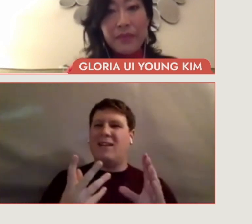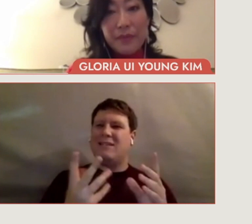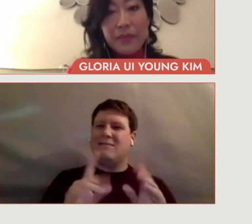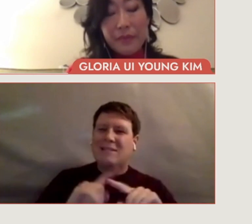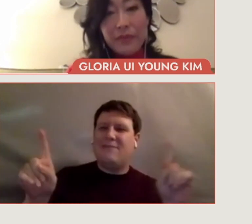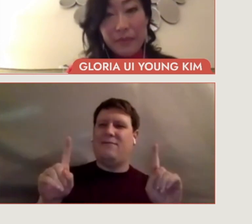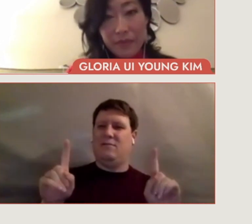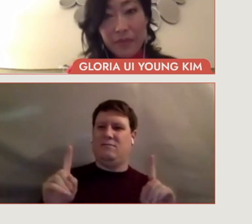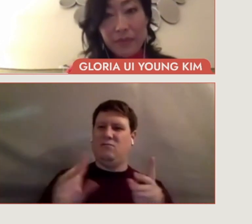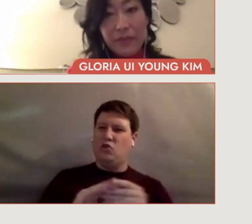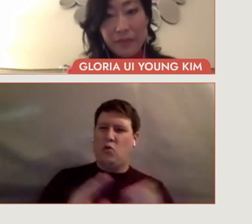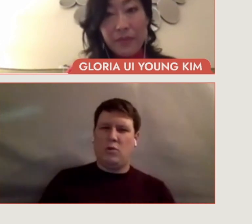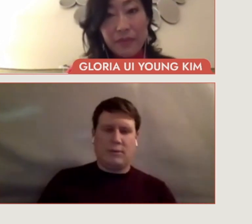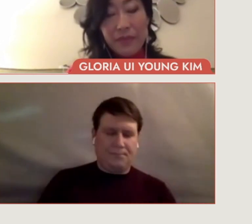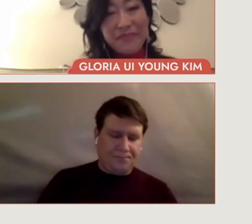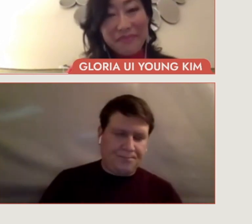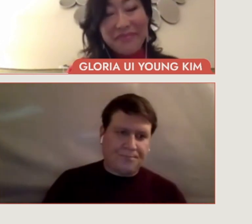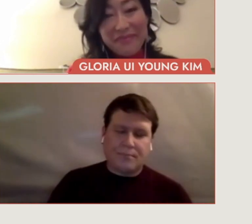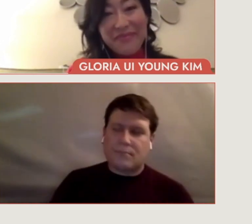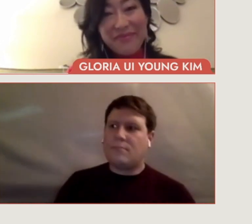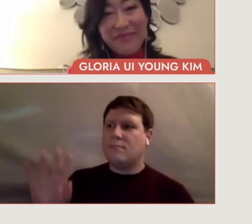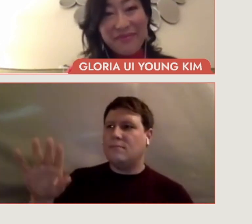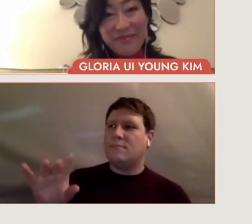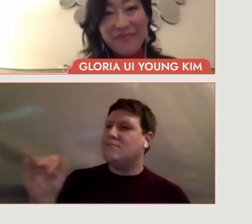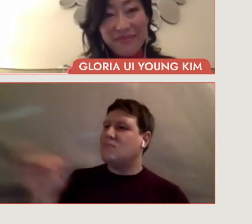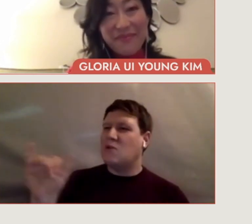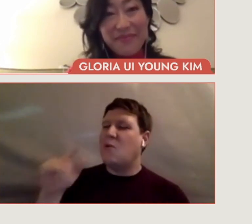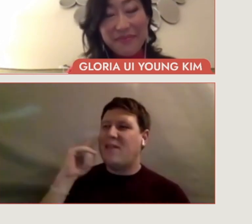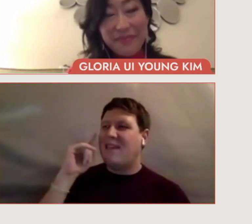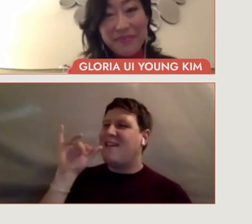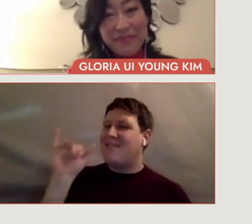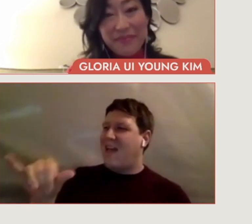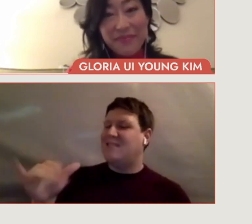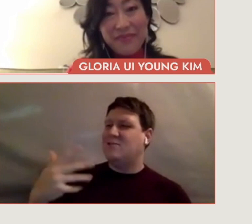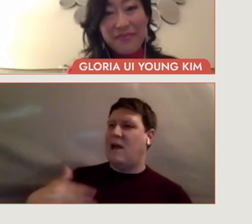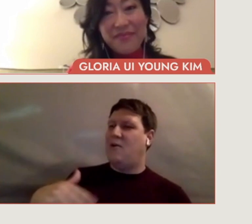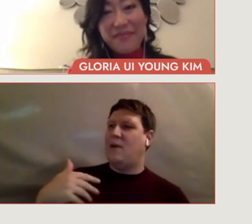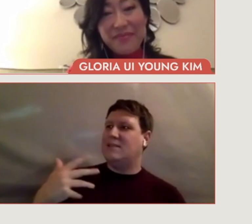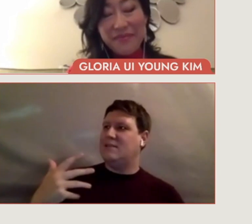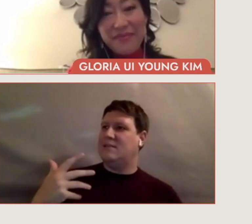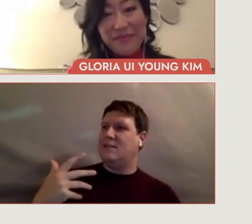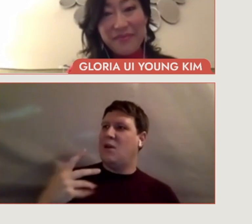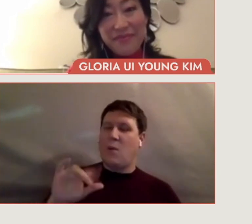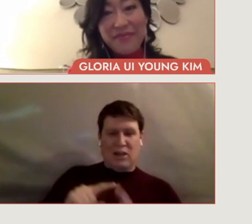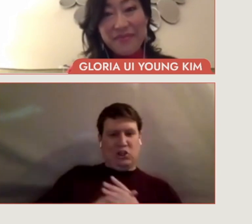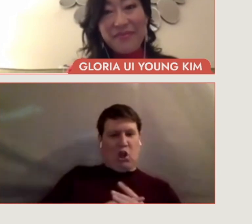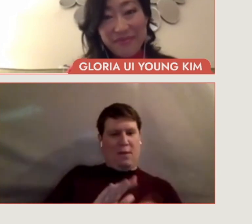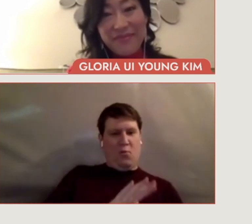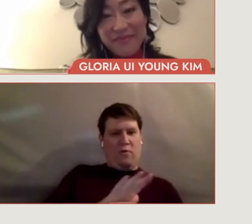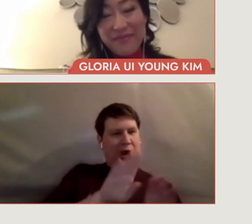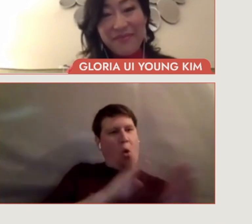begins with her telling Mona a fairy tale, right? This kind of like, and it ends with, you know, a conclusion of that,